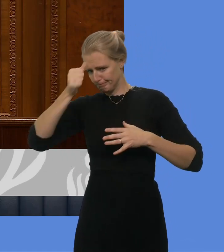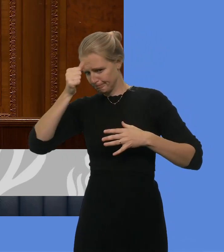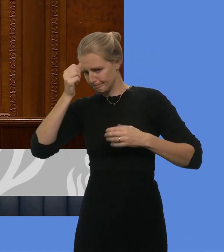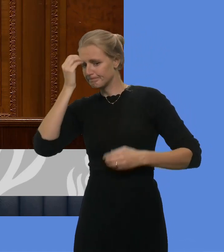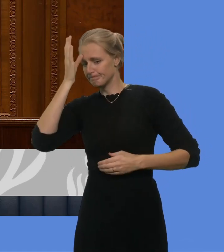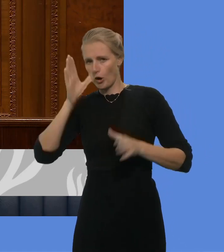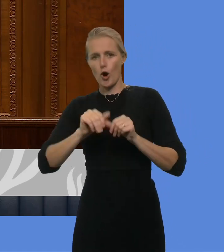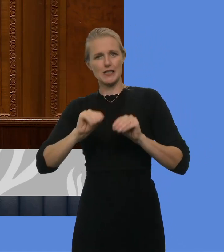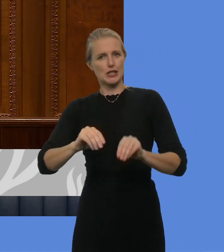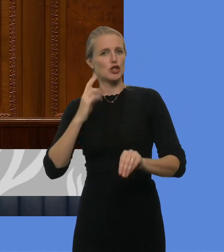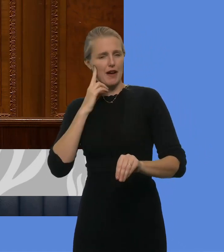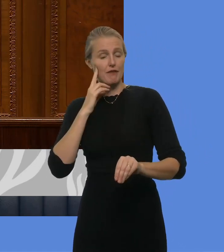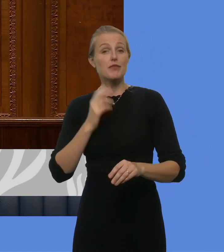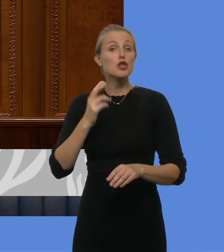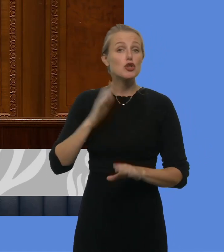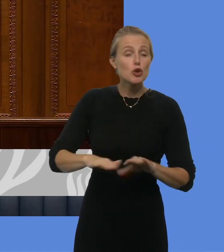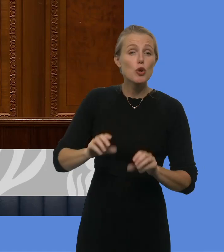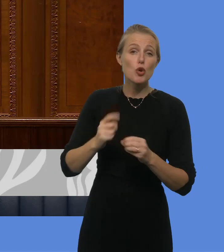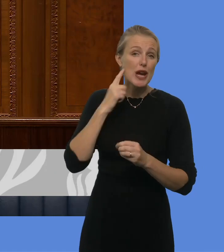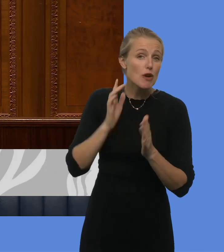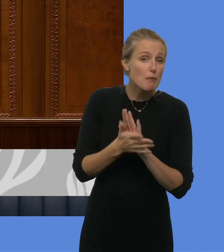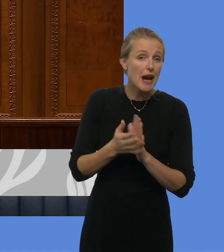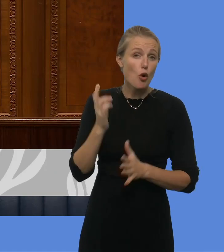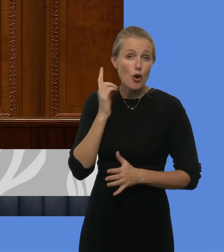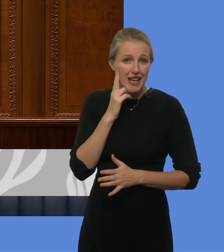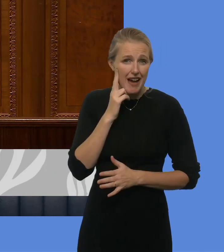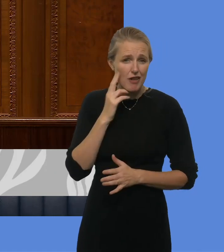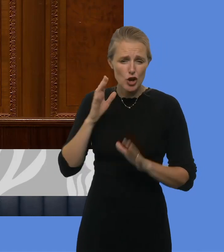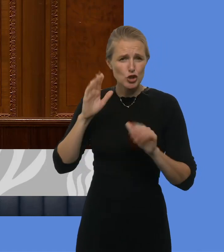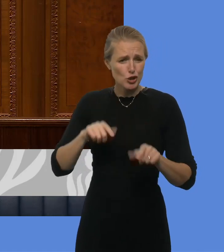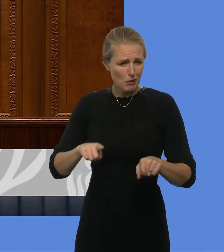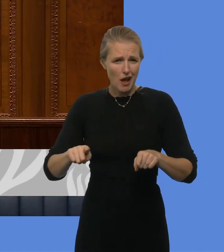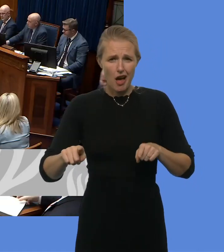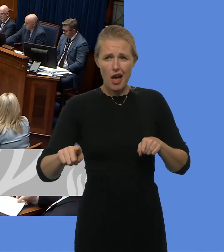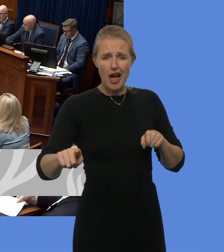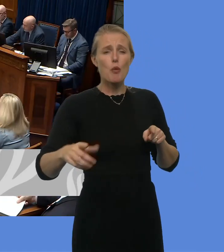and young people with hearing impairments and deafness should no longer be sidelined.